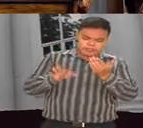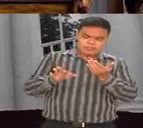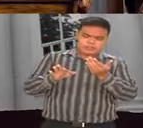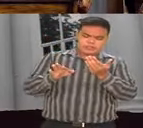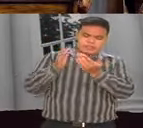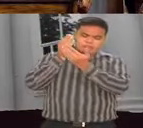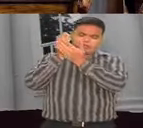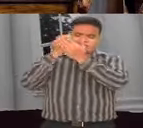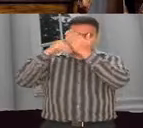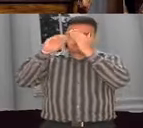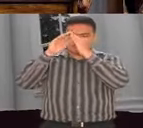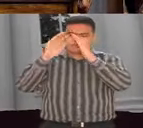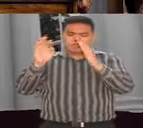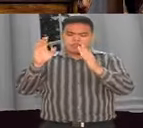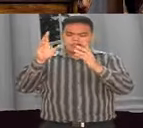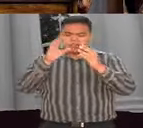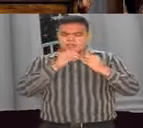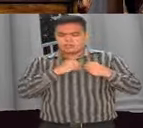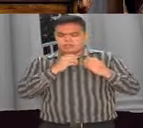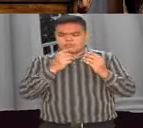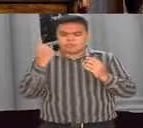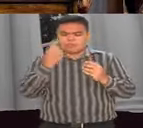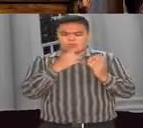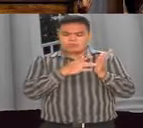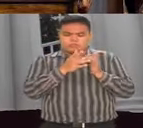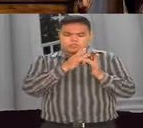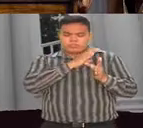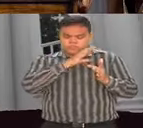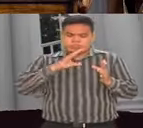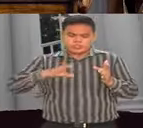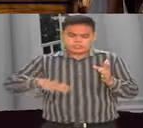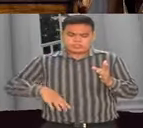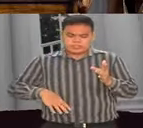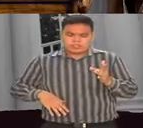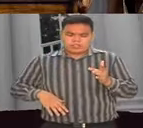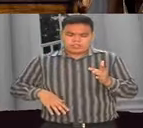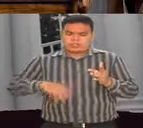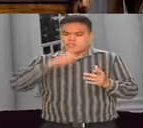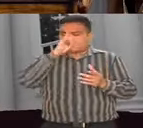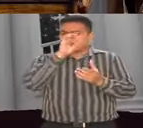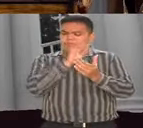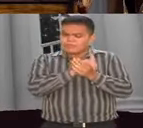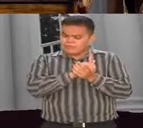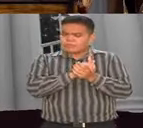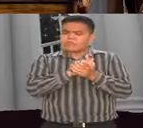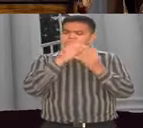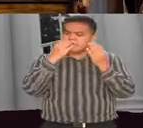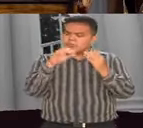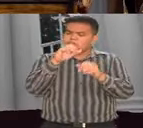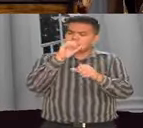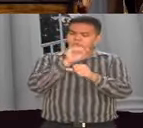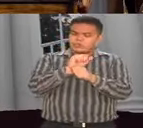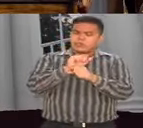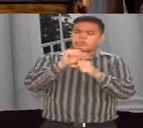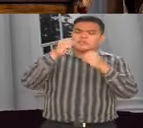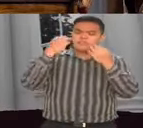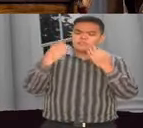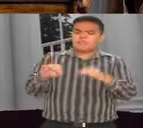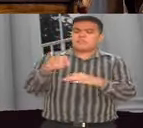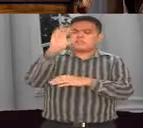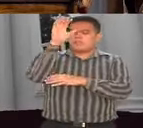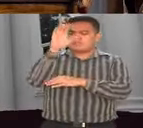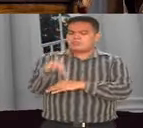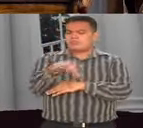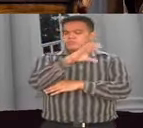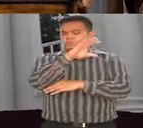you, Lord Jesus, as the only Savior of their lives and believe in the finished work that you have done on the cross